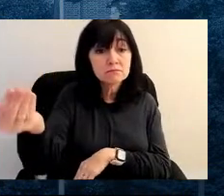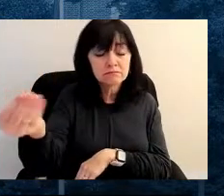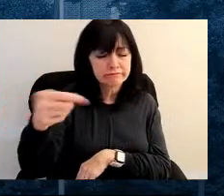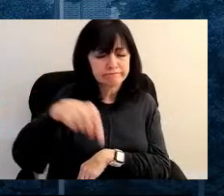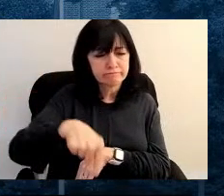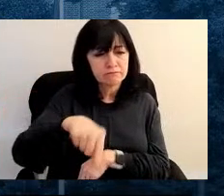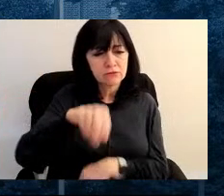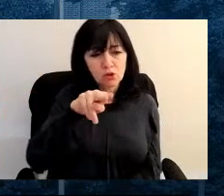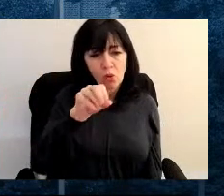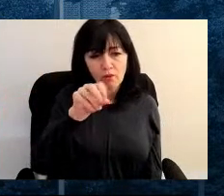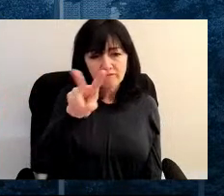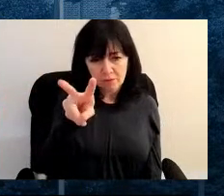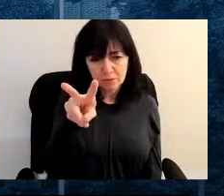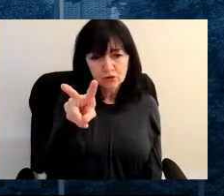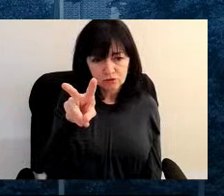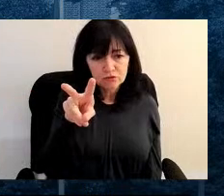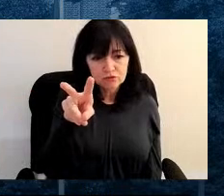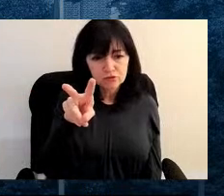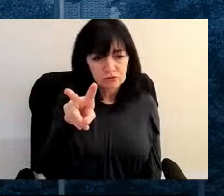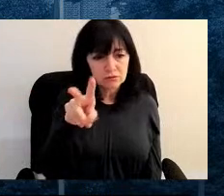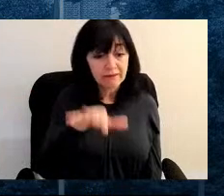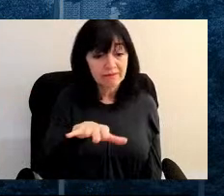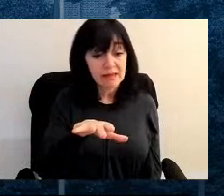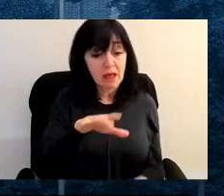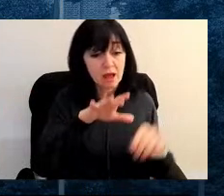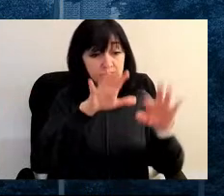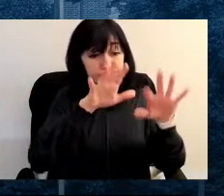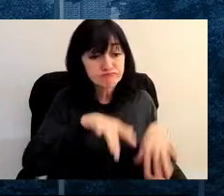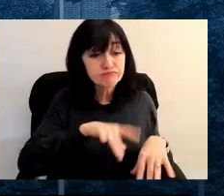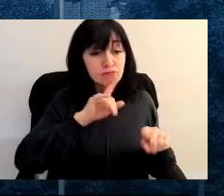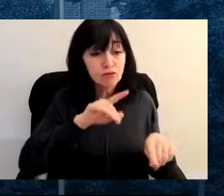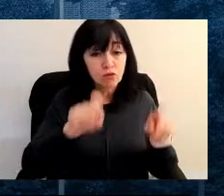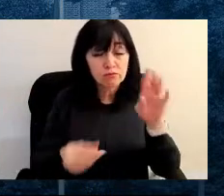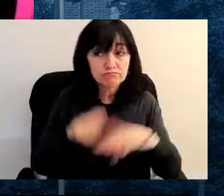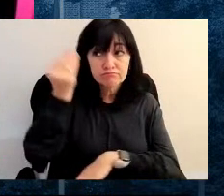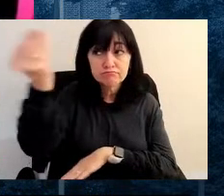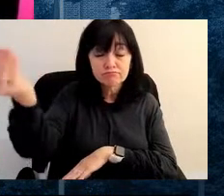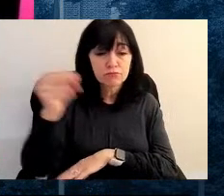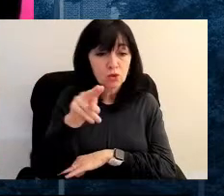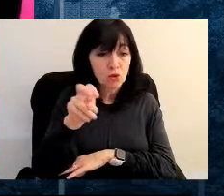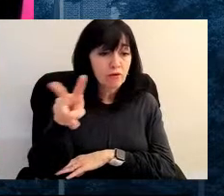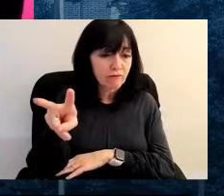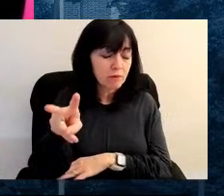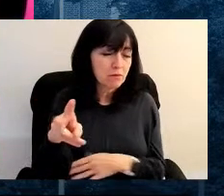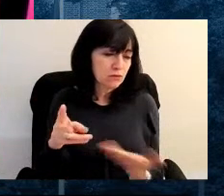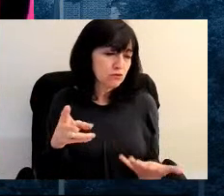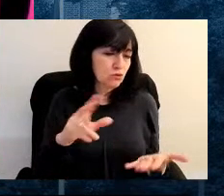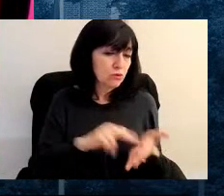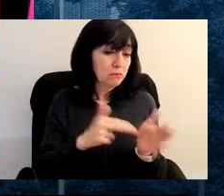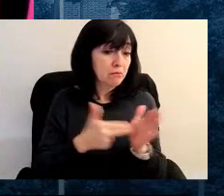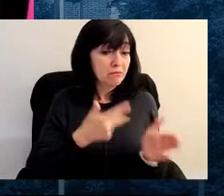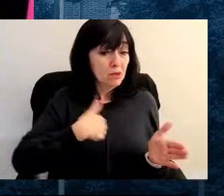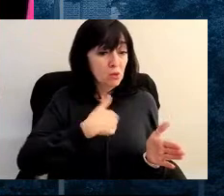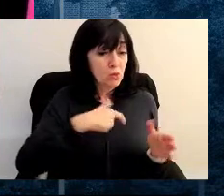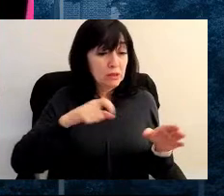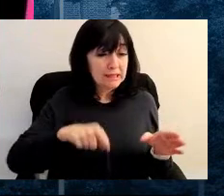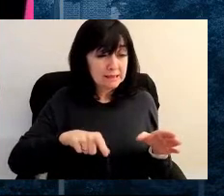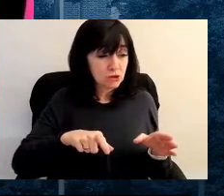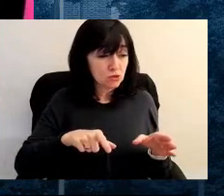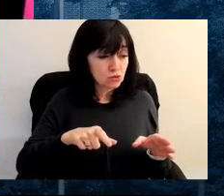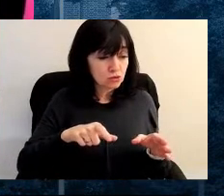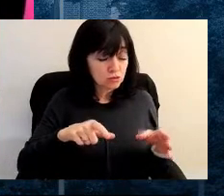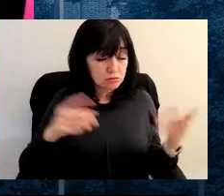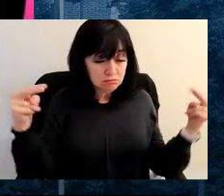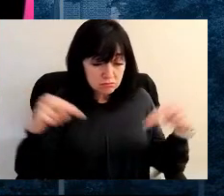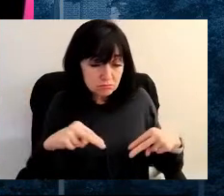before November, so we need to do something before that for the issue of teacher salaries. And so in light